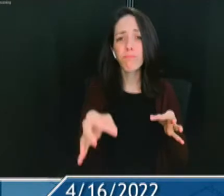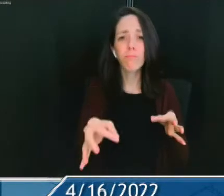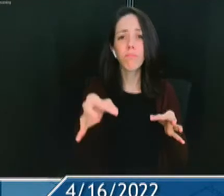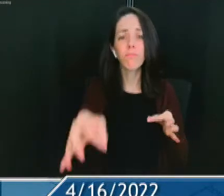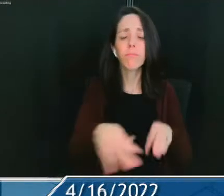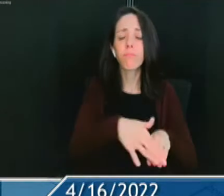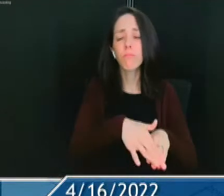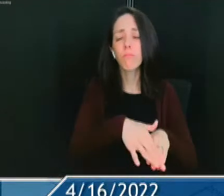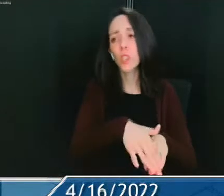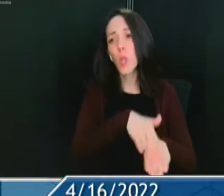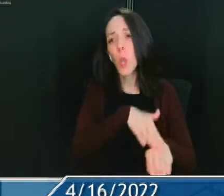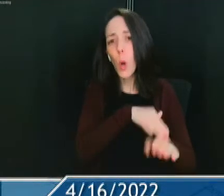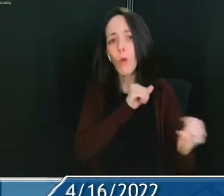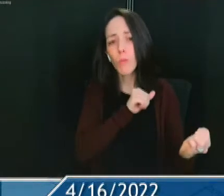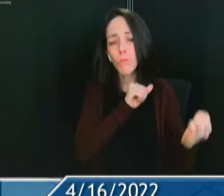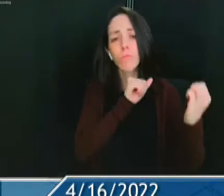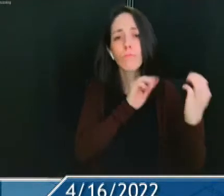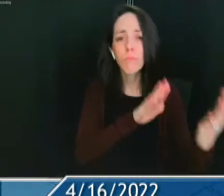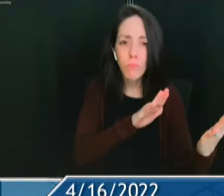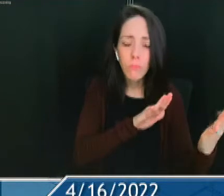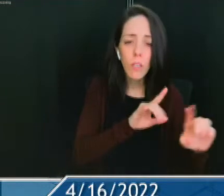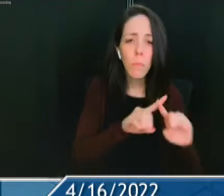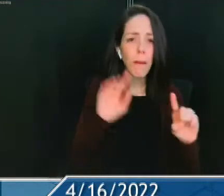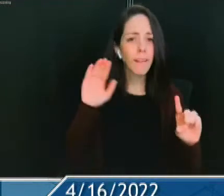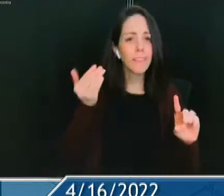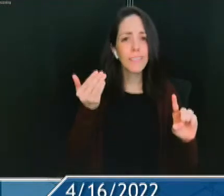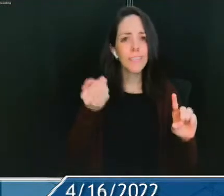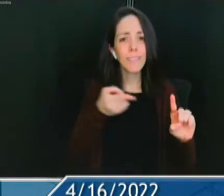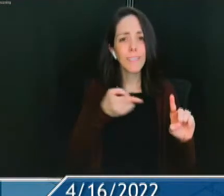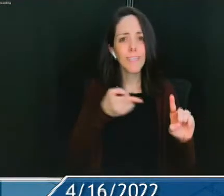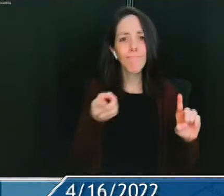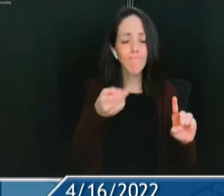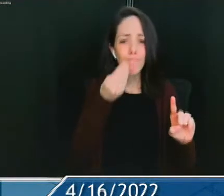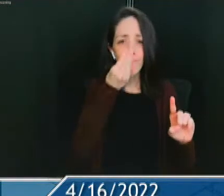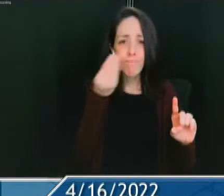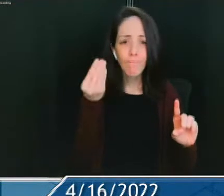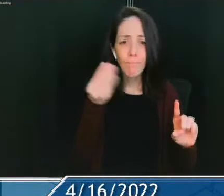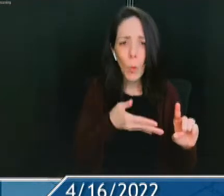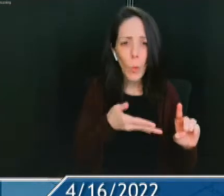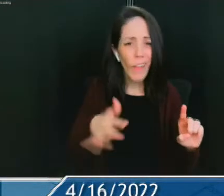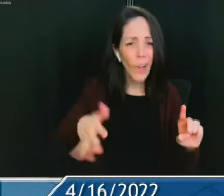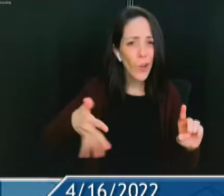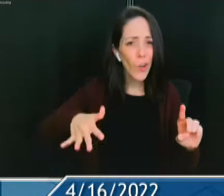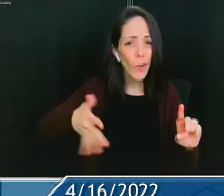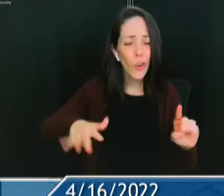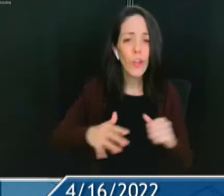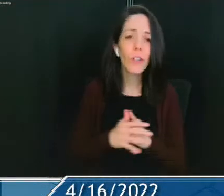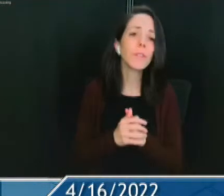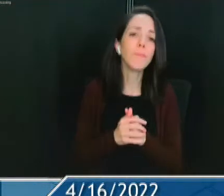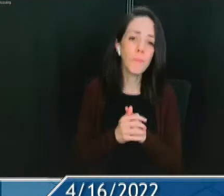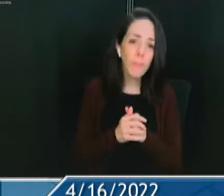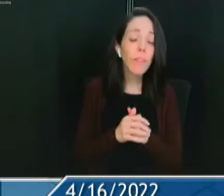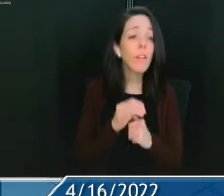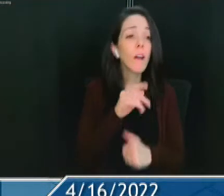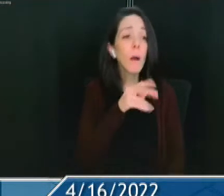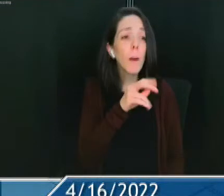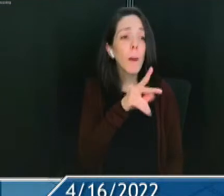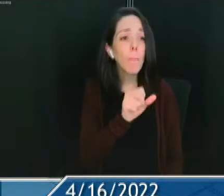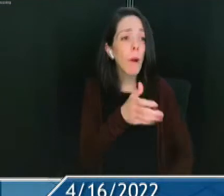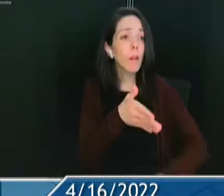park assets appears half-hearted. Even as the park system has grown, the share of